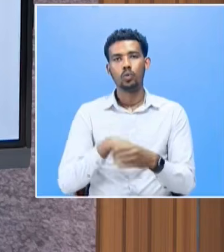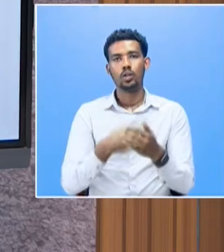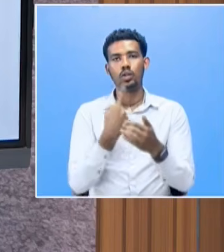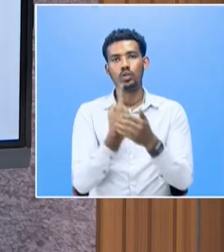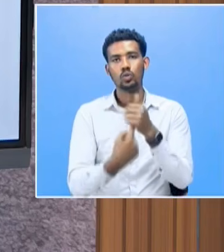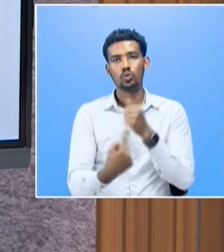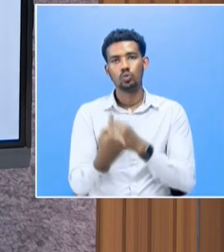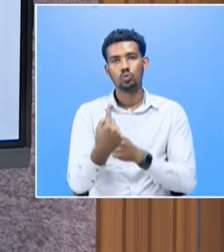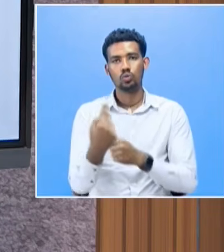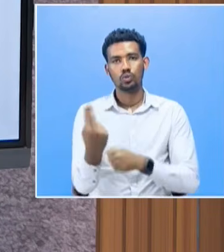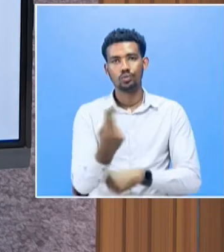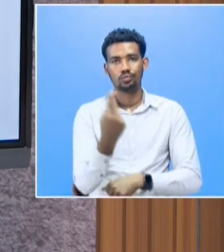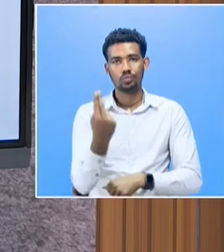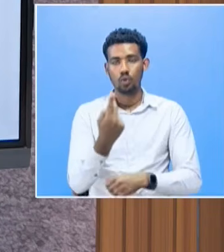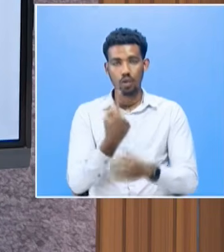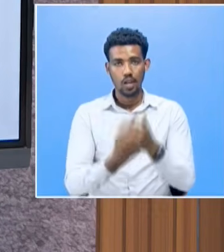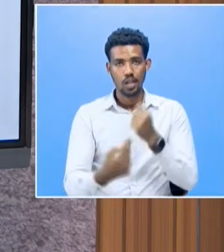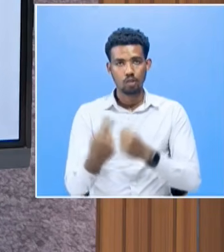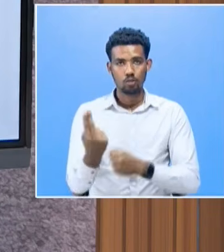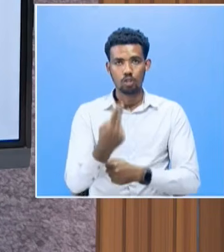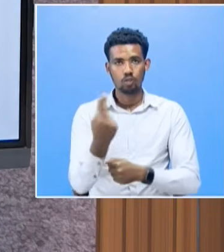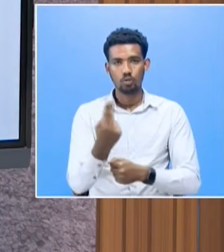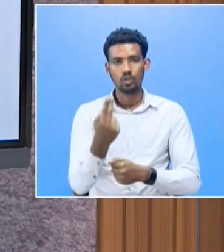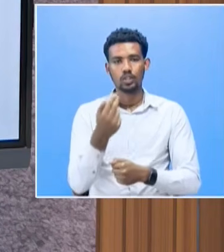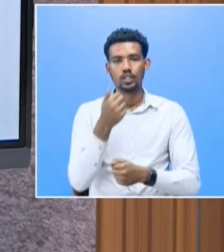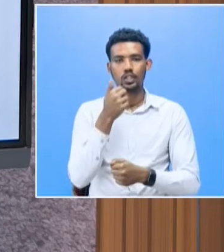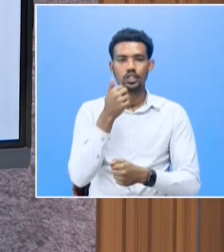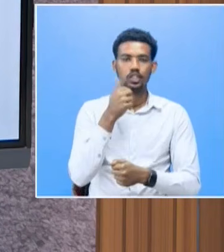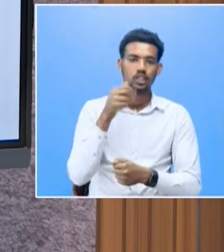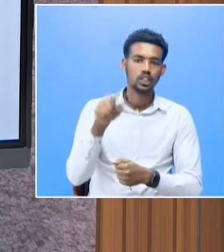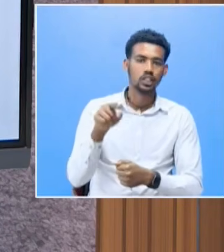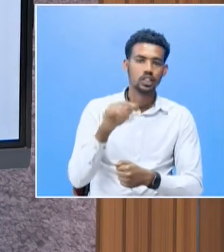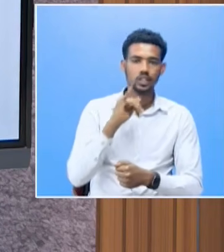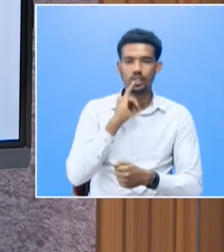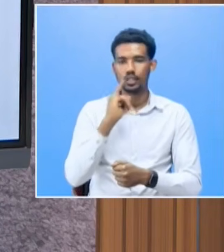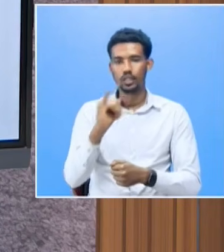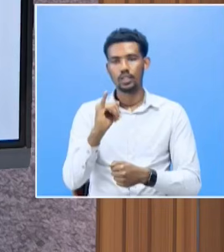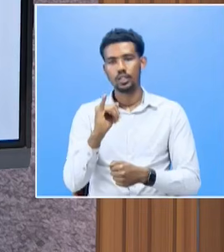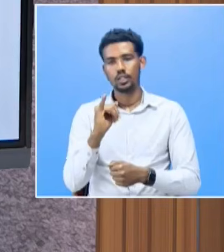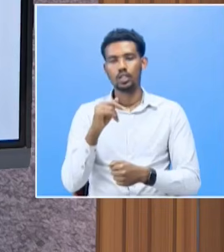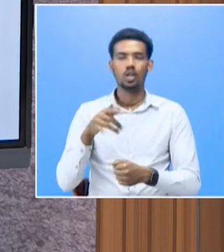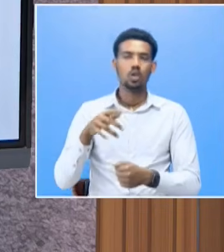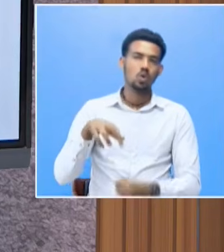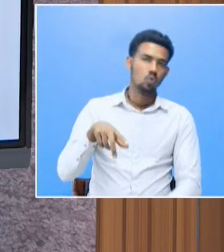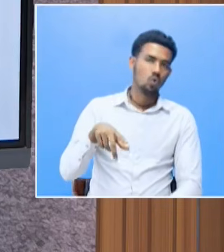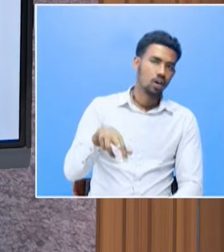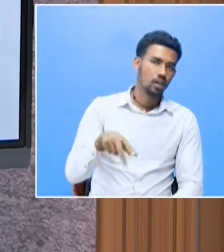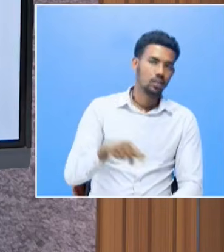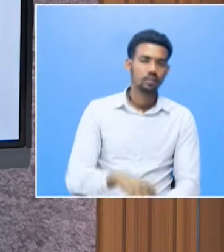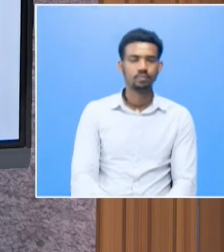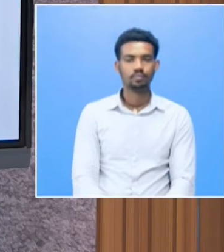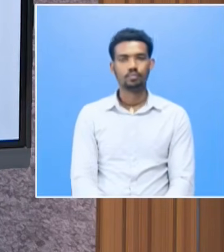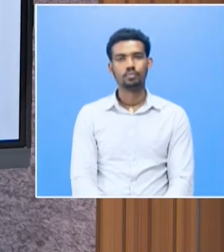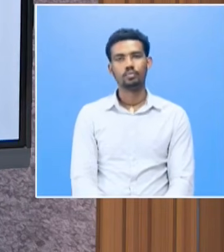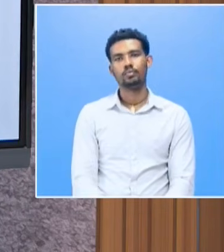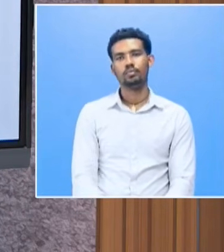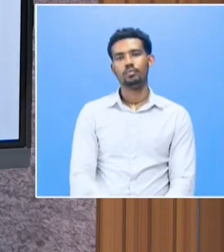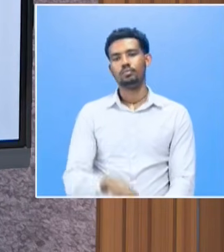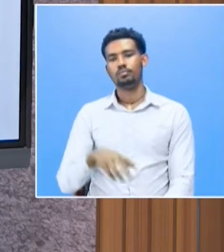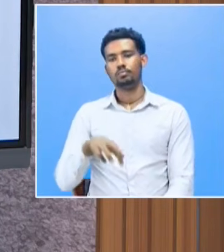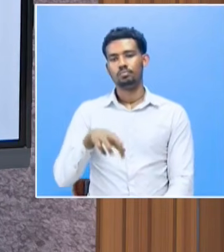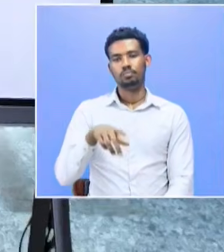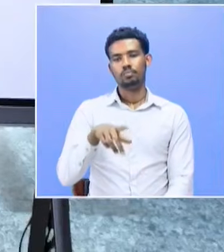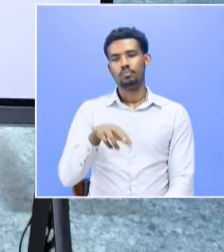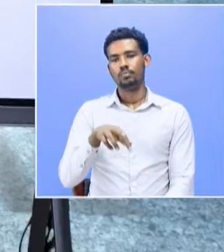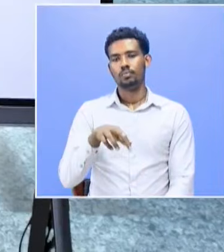is I. So she is walking. The correct answer is. She is